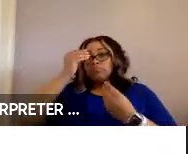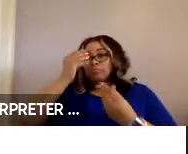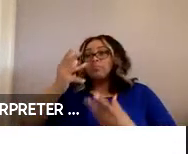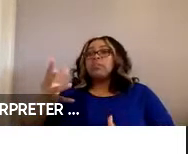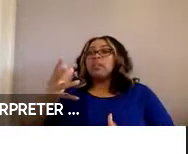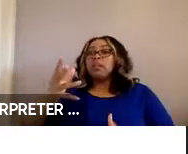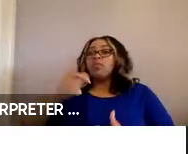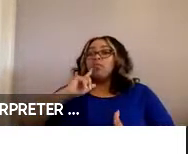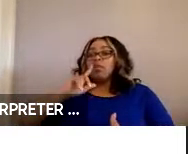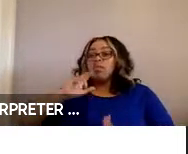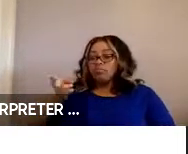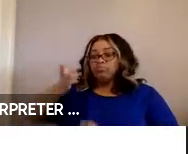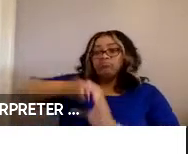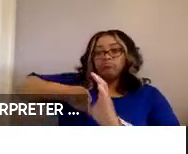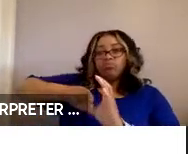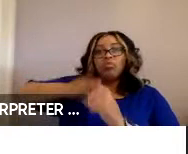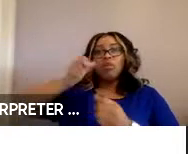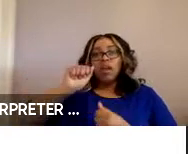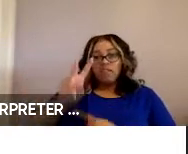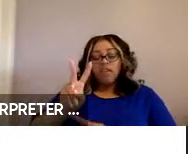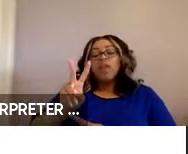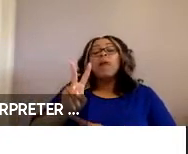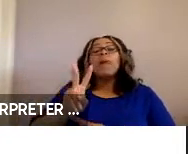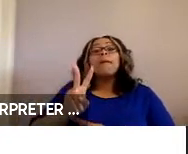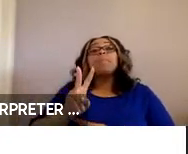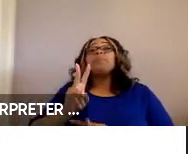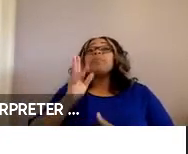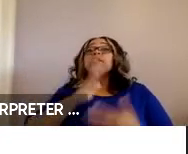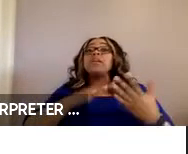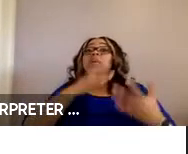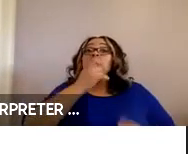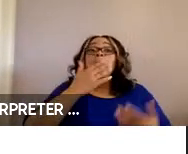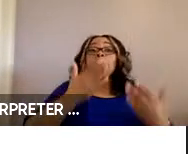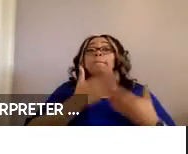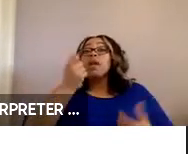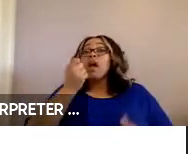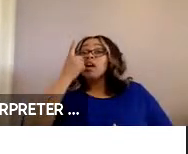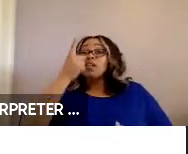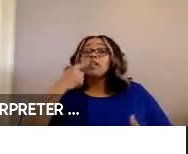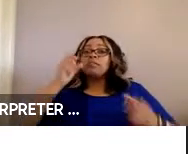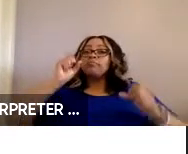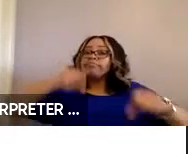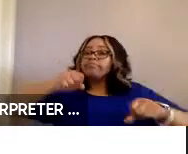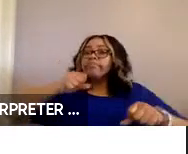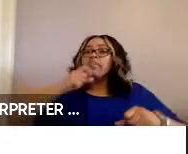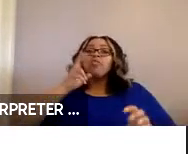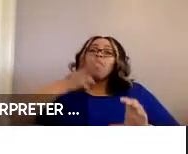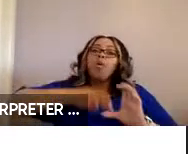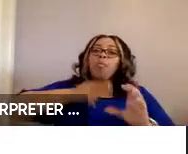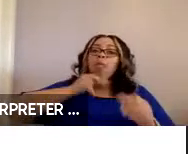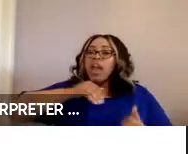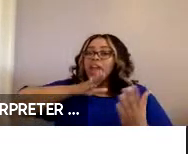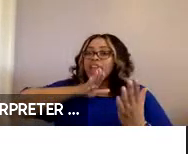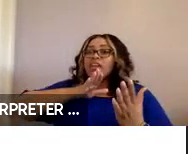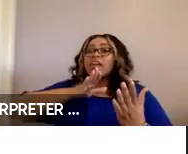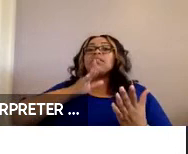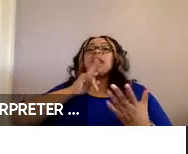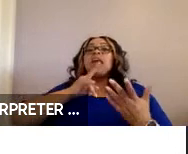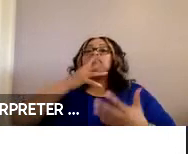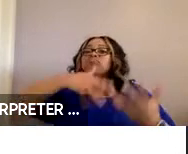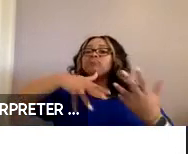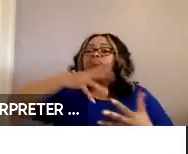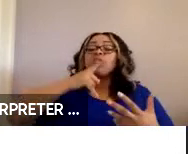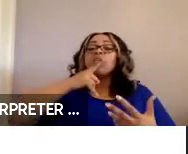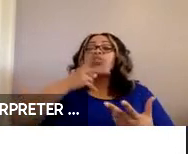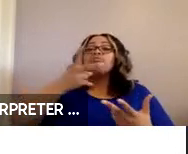destination upon boarding the vehicle. Some were interested in better understanding the capabilities of the onboard interface in terms of engaging in a